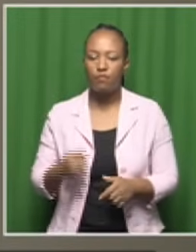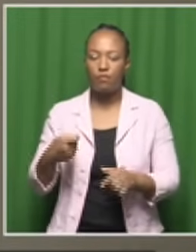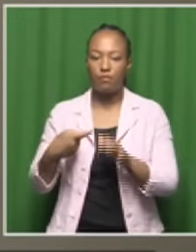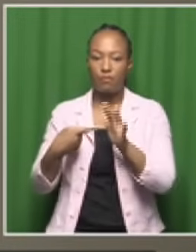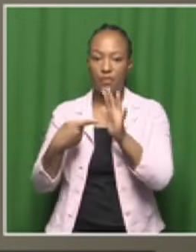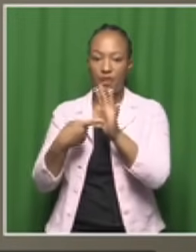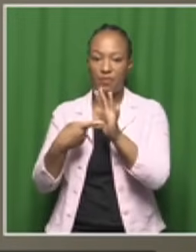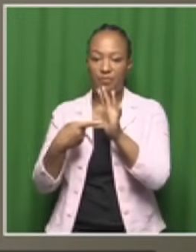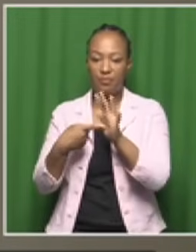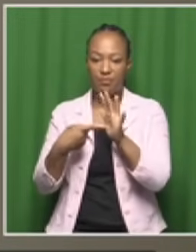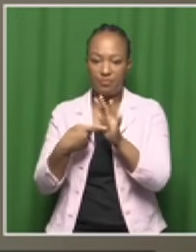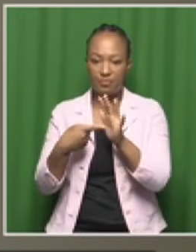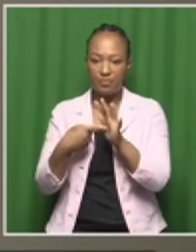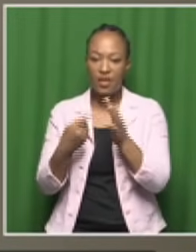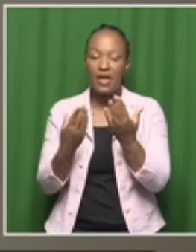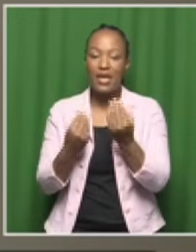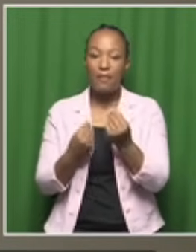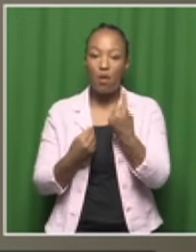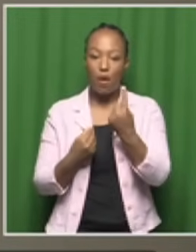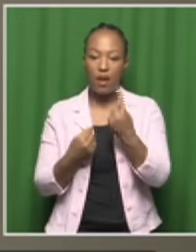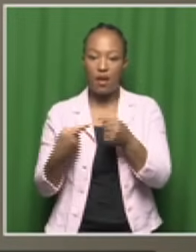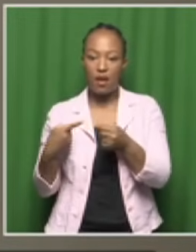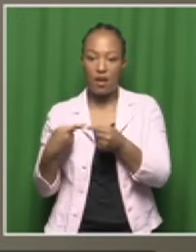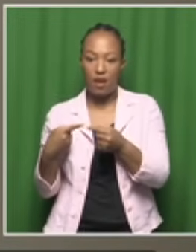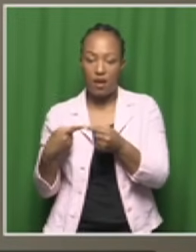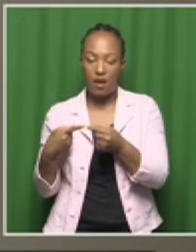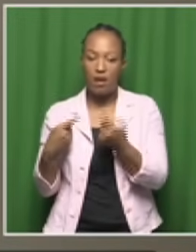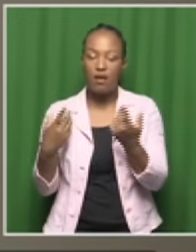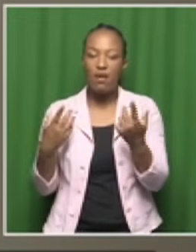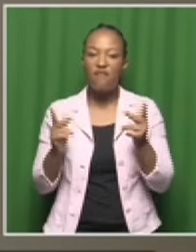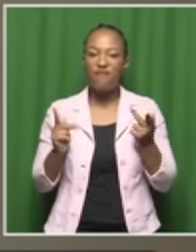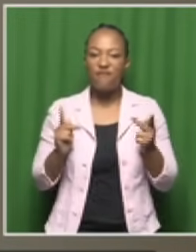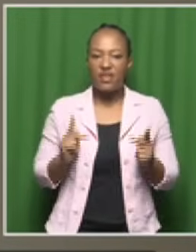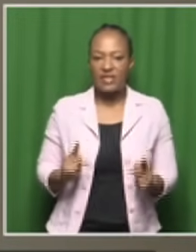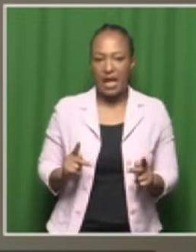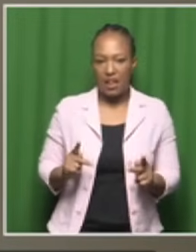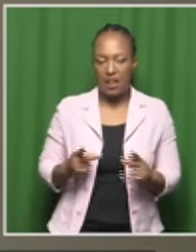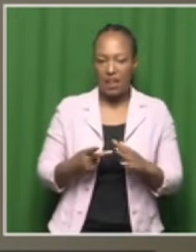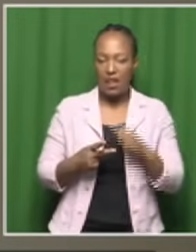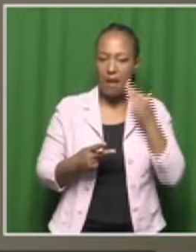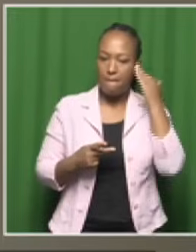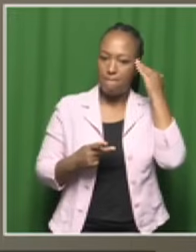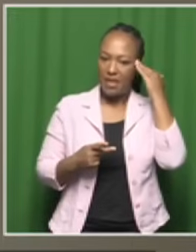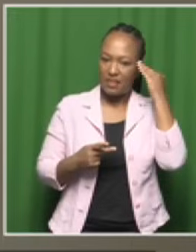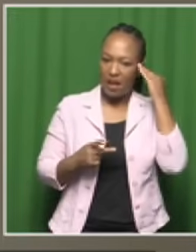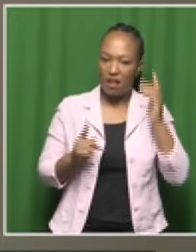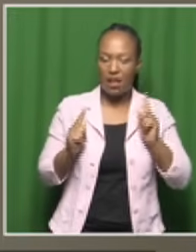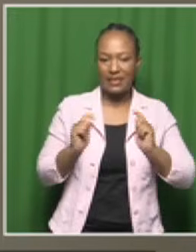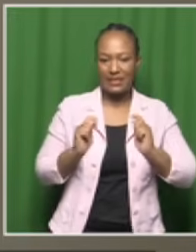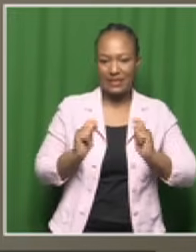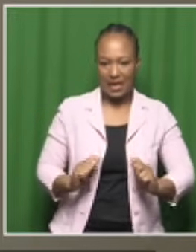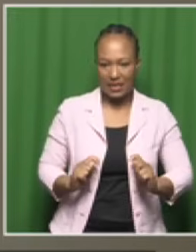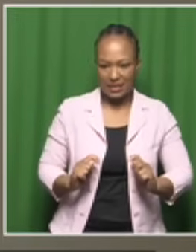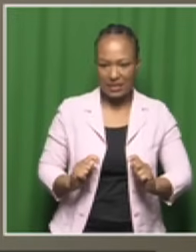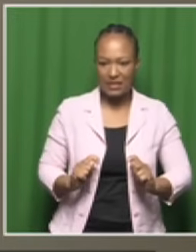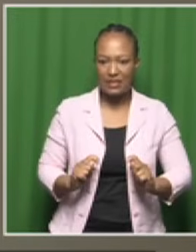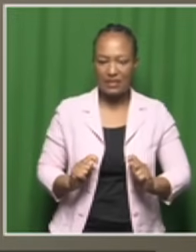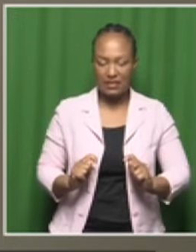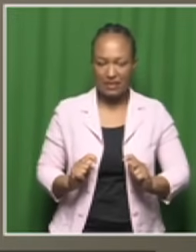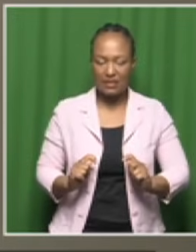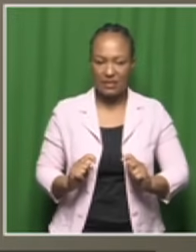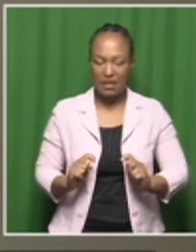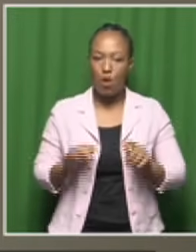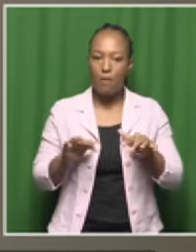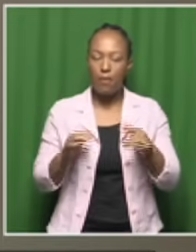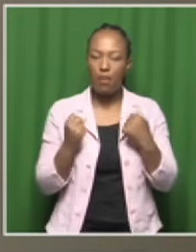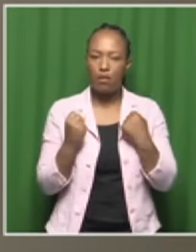to. The number one reason is physical and mental fatigue. Yes. And that